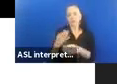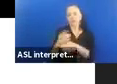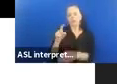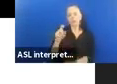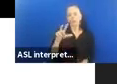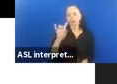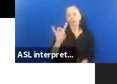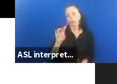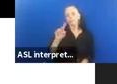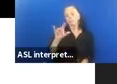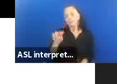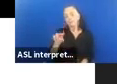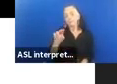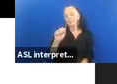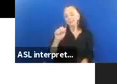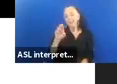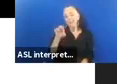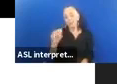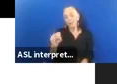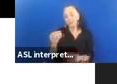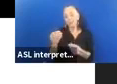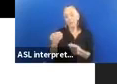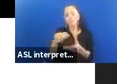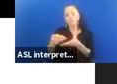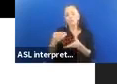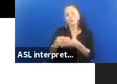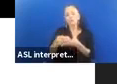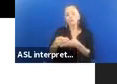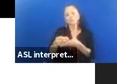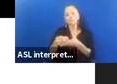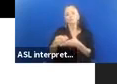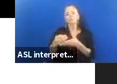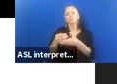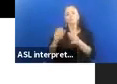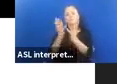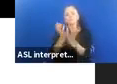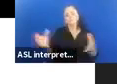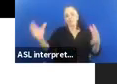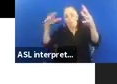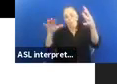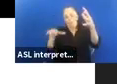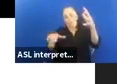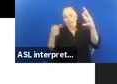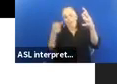land has been purchased in the global south by international companies.